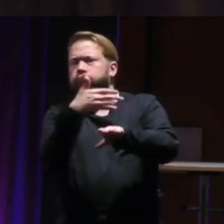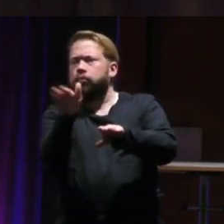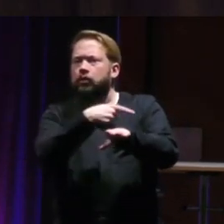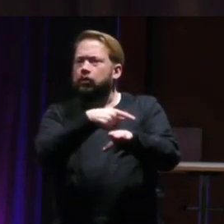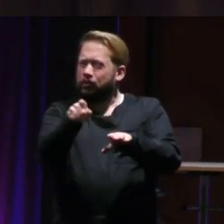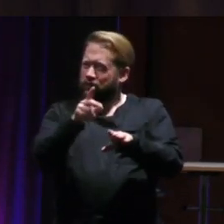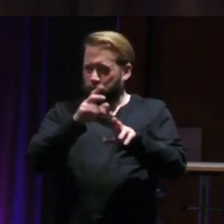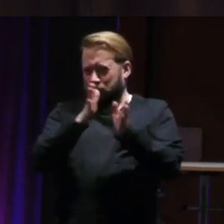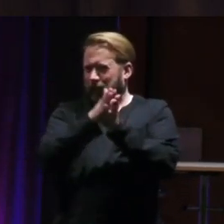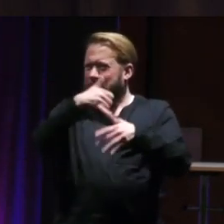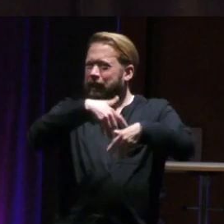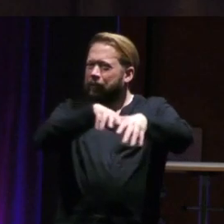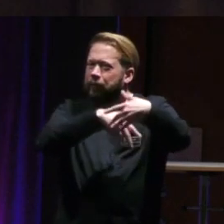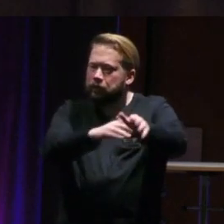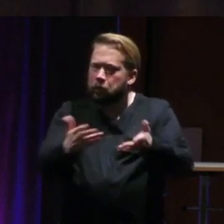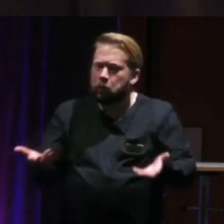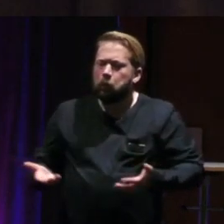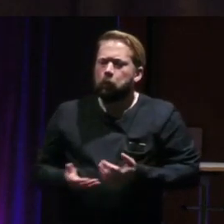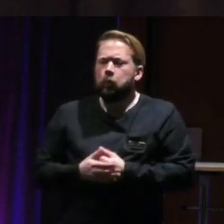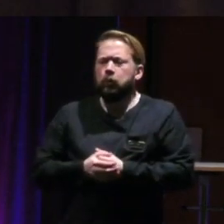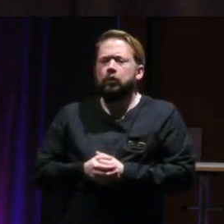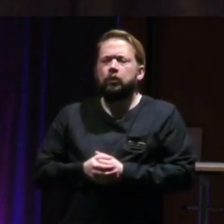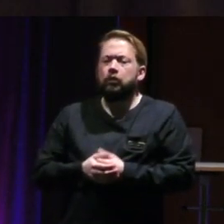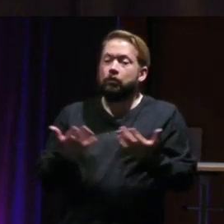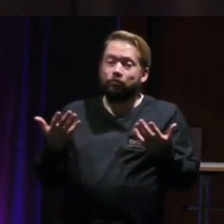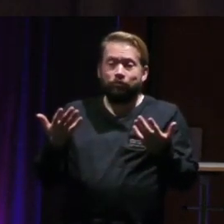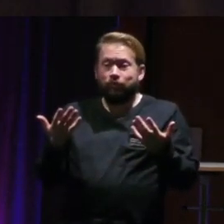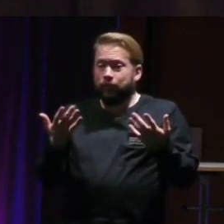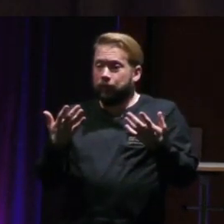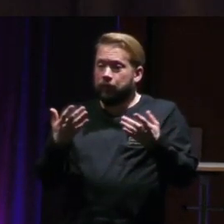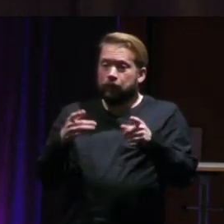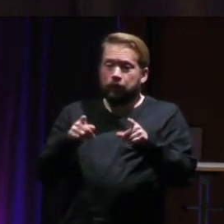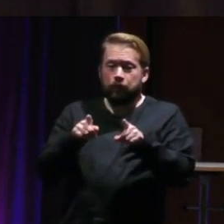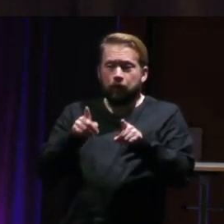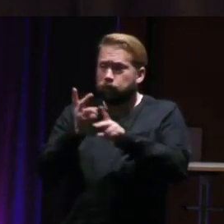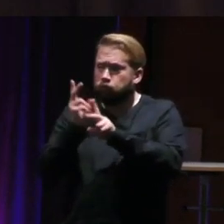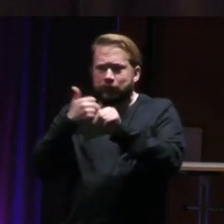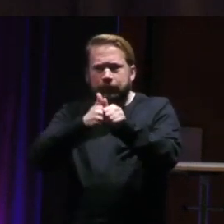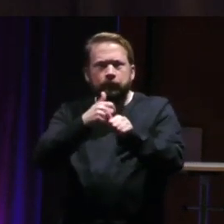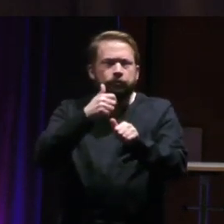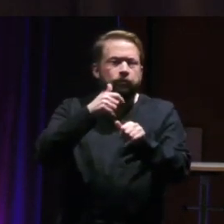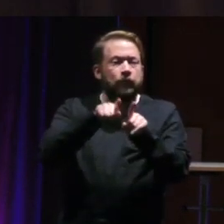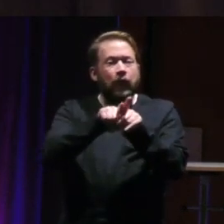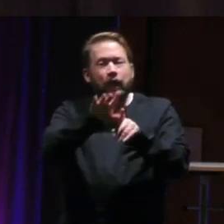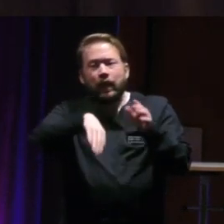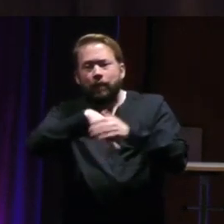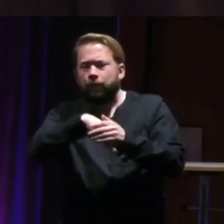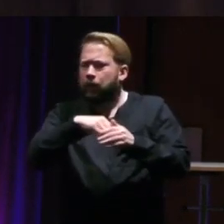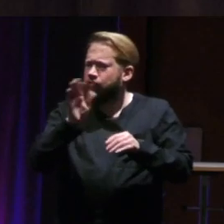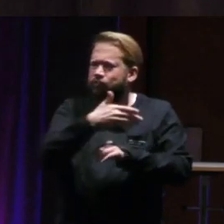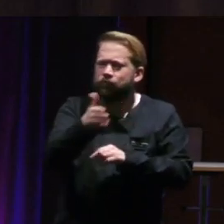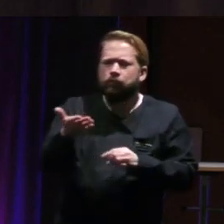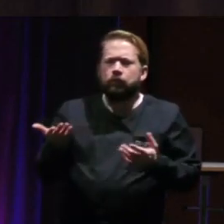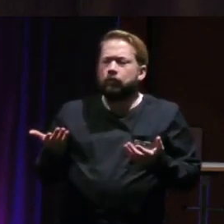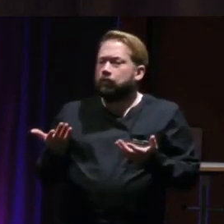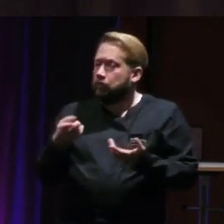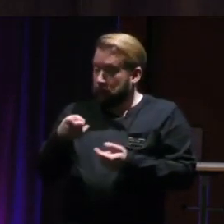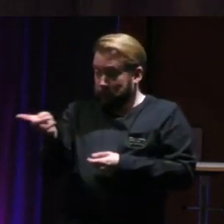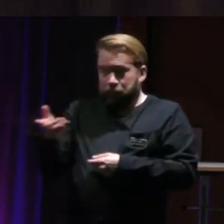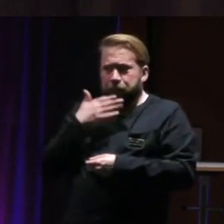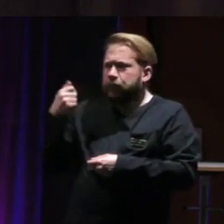tube near the door of your house, and nobody will even open a criminal case against them.